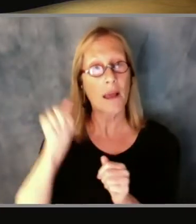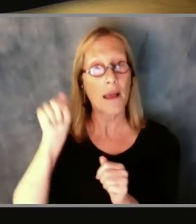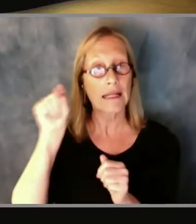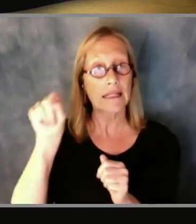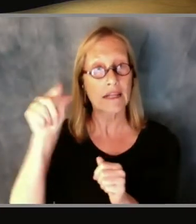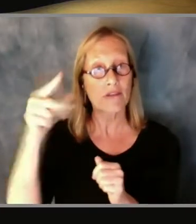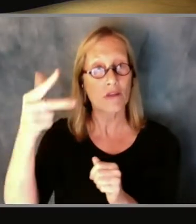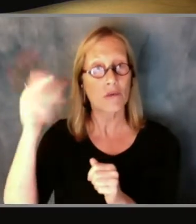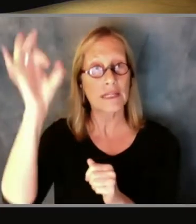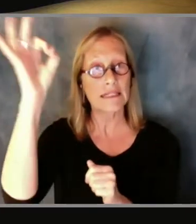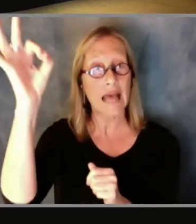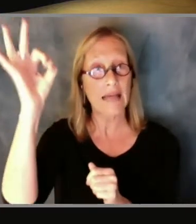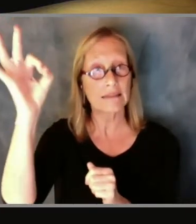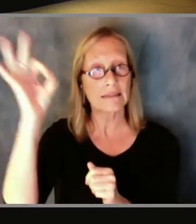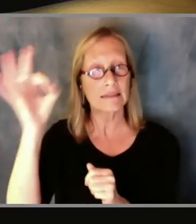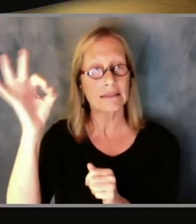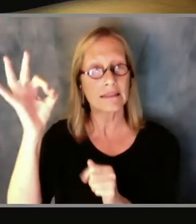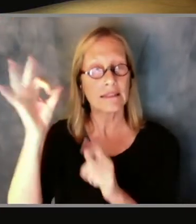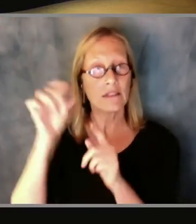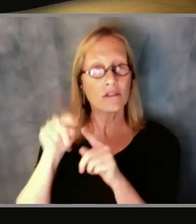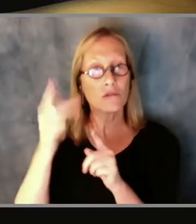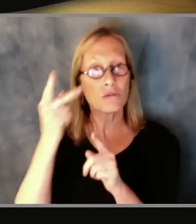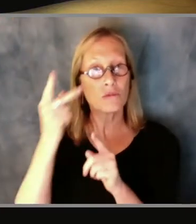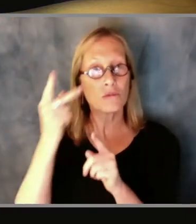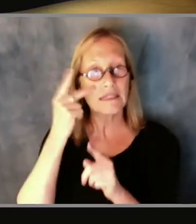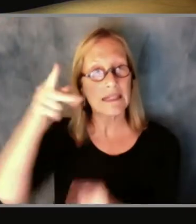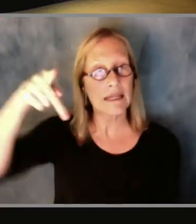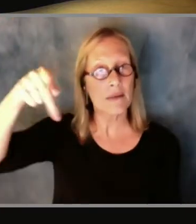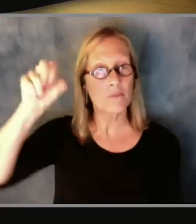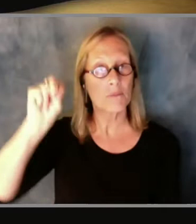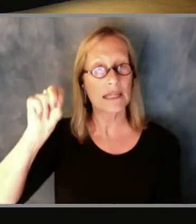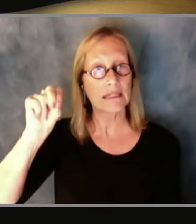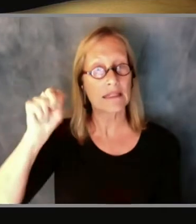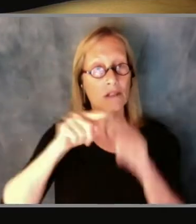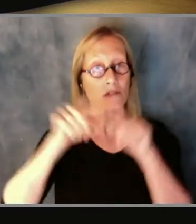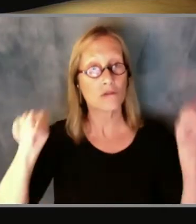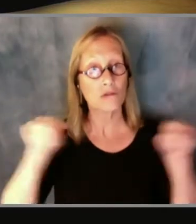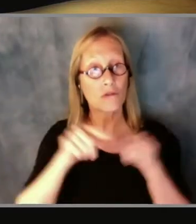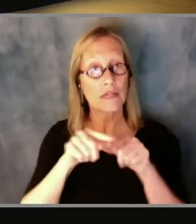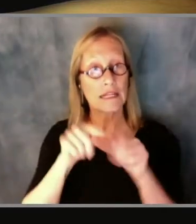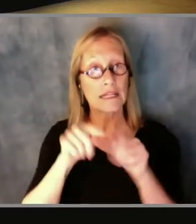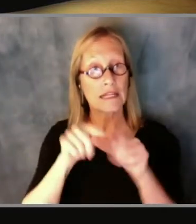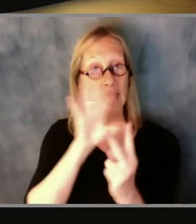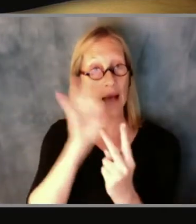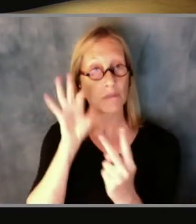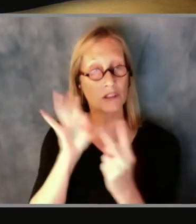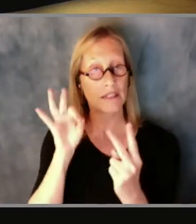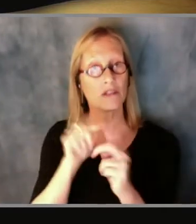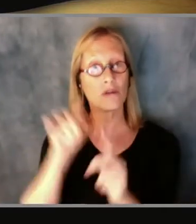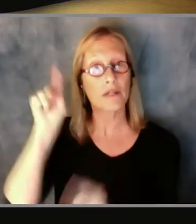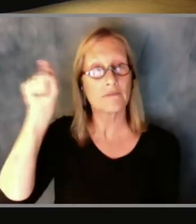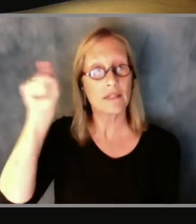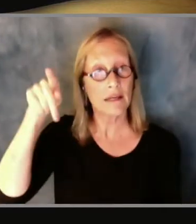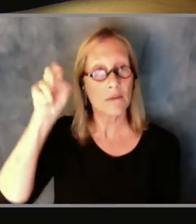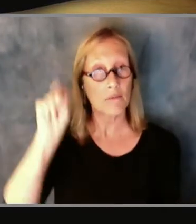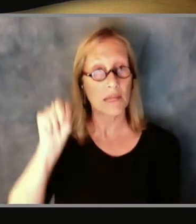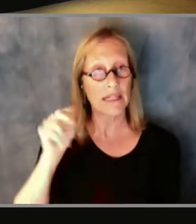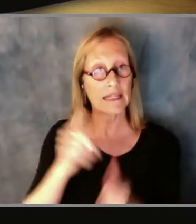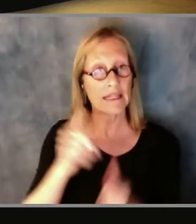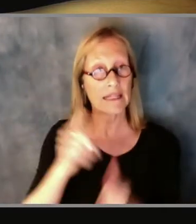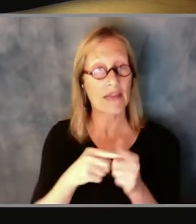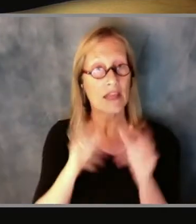to find pin screen option. You can pin screen and the picture stays large. There are